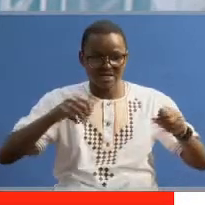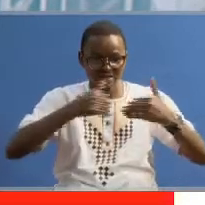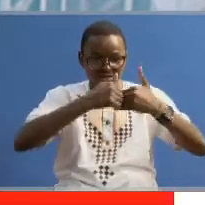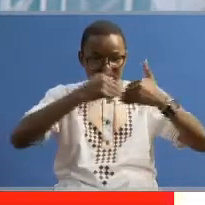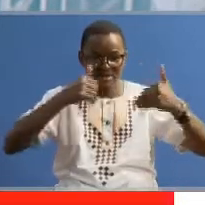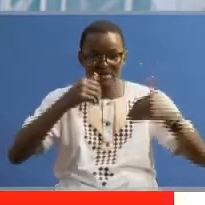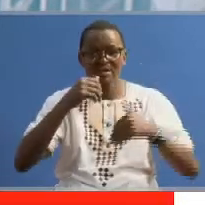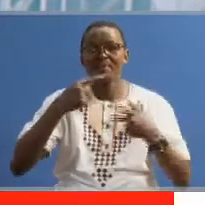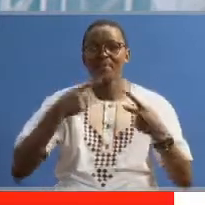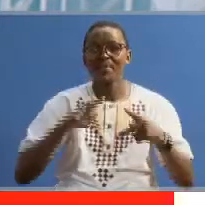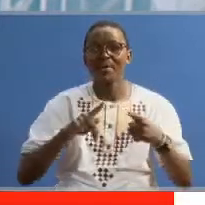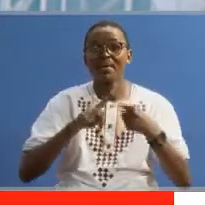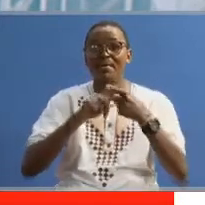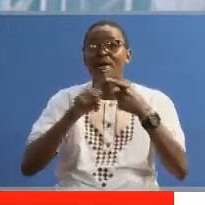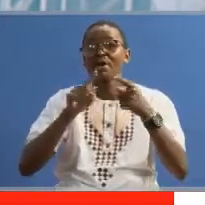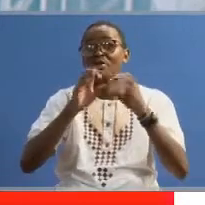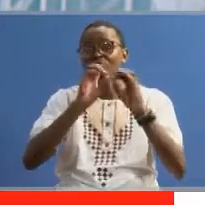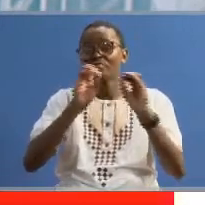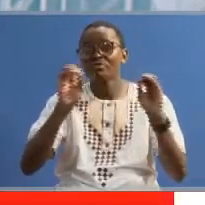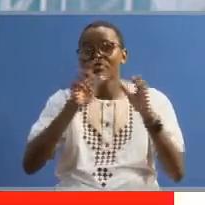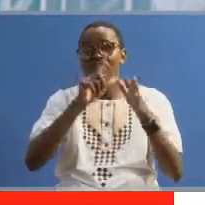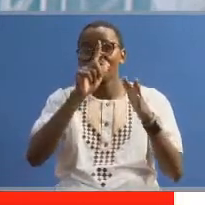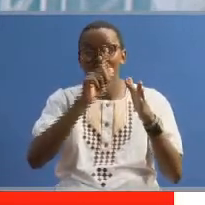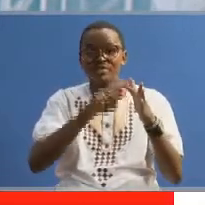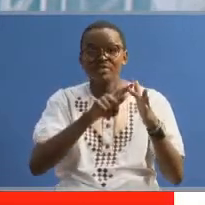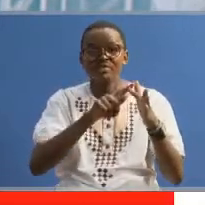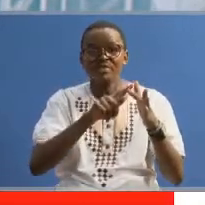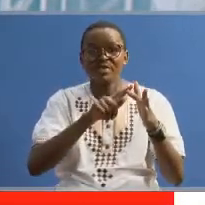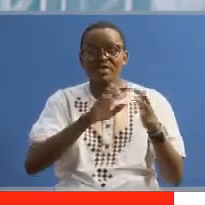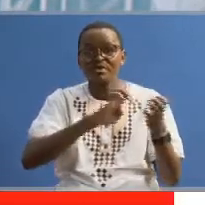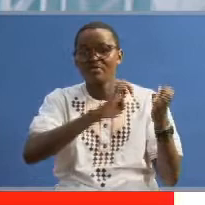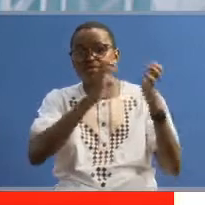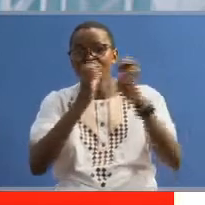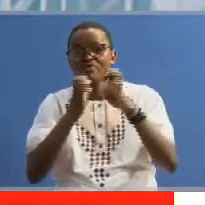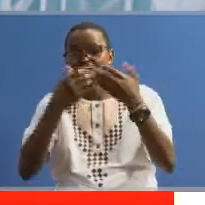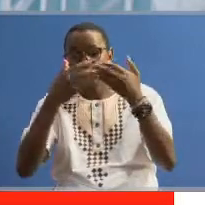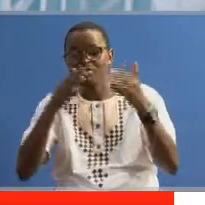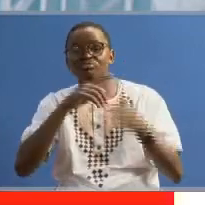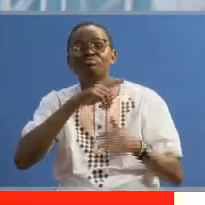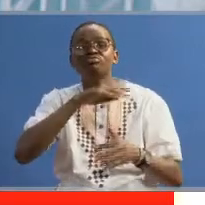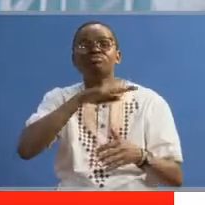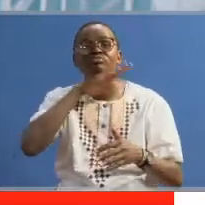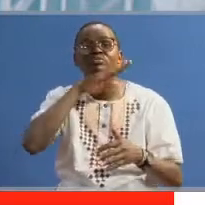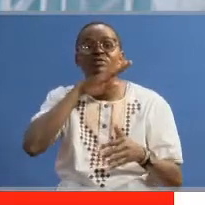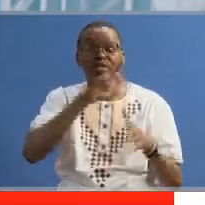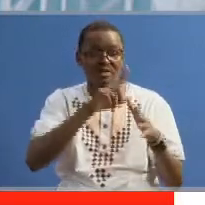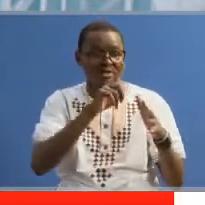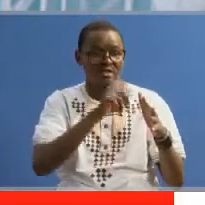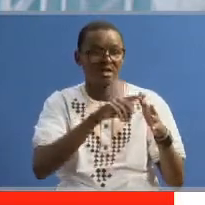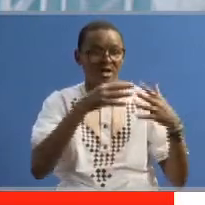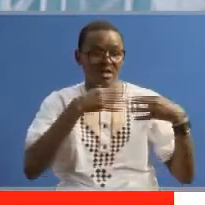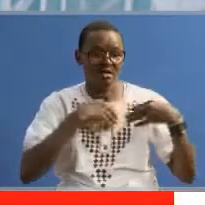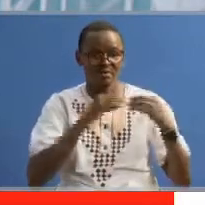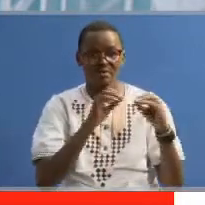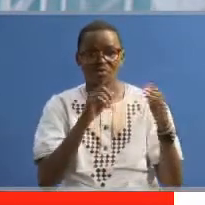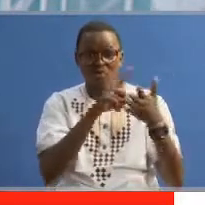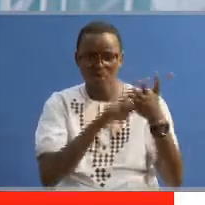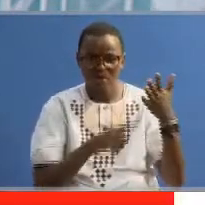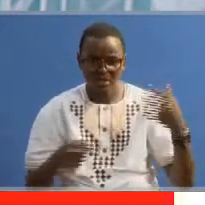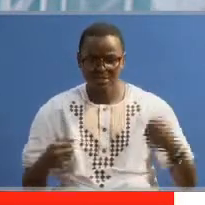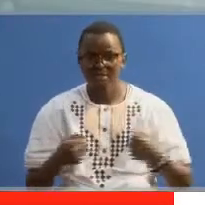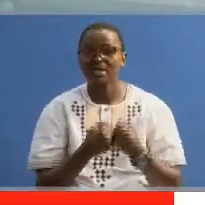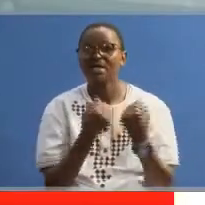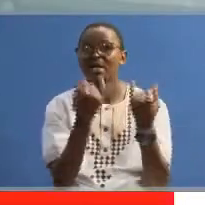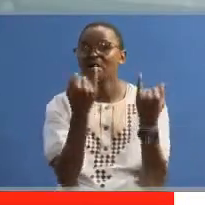the person. But if not, then if there's exchange, then if there's loss of life, that is totally acceptable. But what is